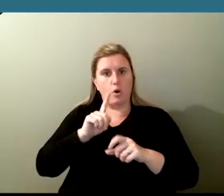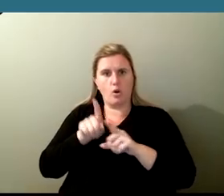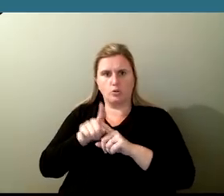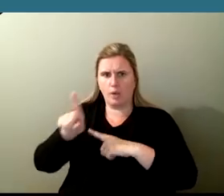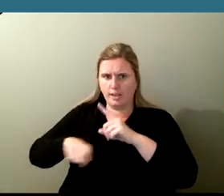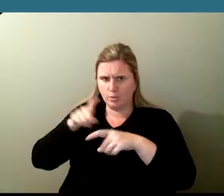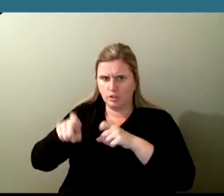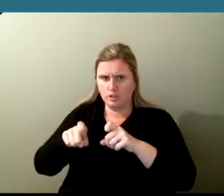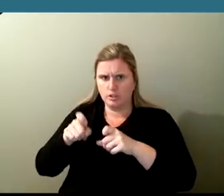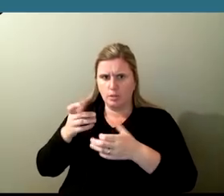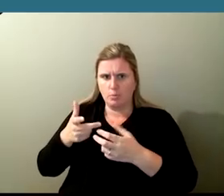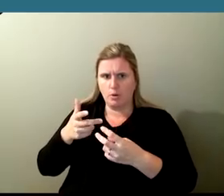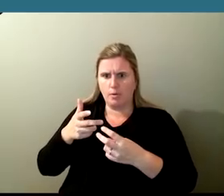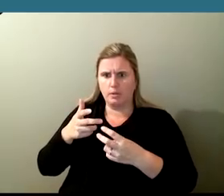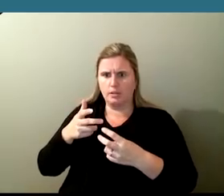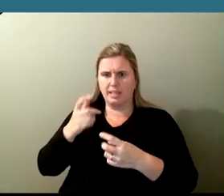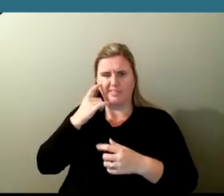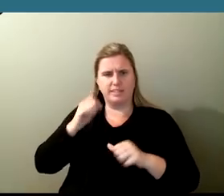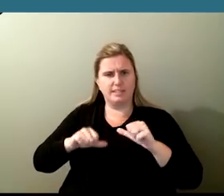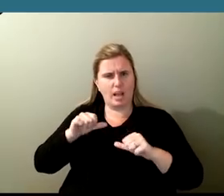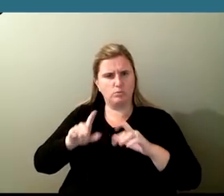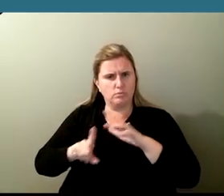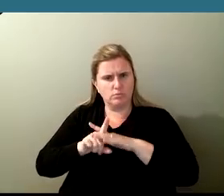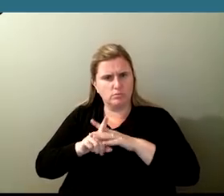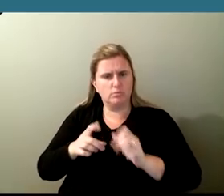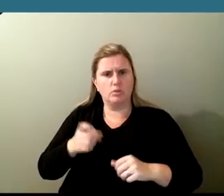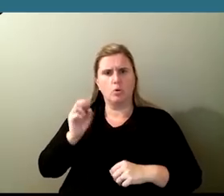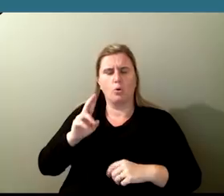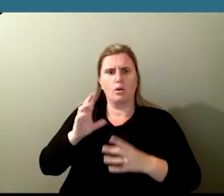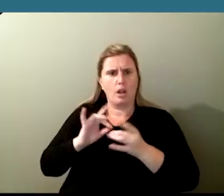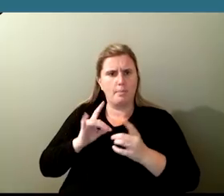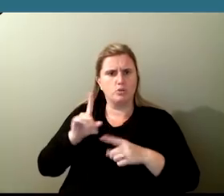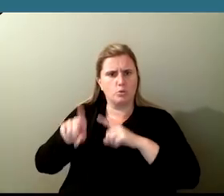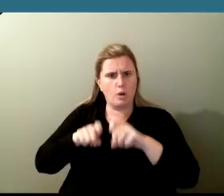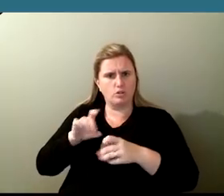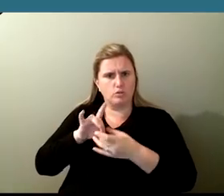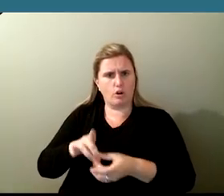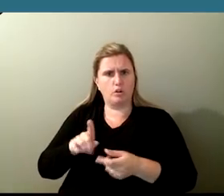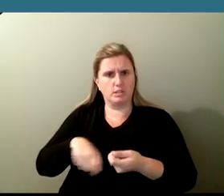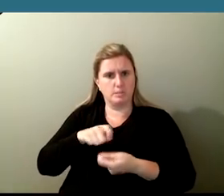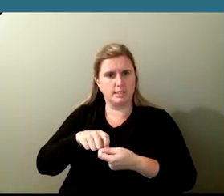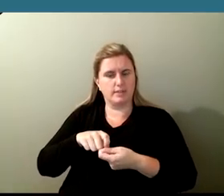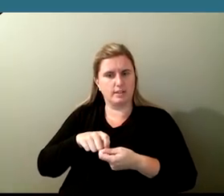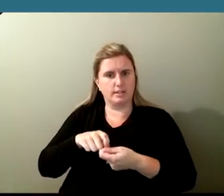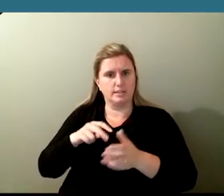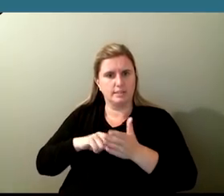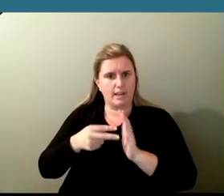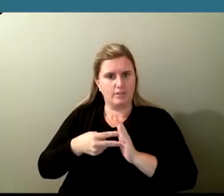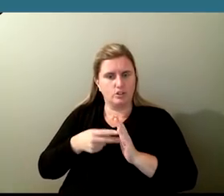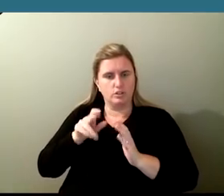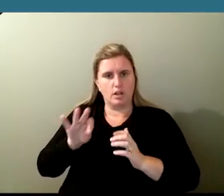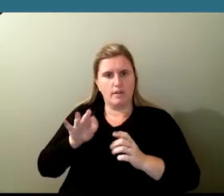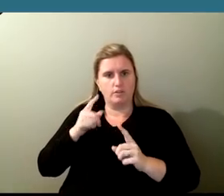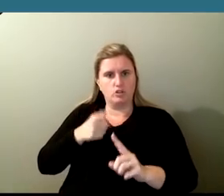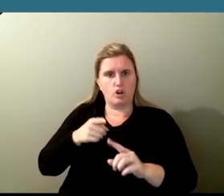questions, perhaps if doubts arise or they have comments or questions regarding specific definitions of